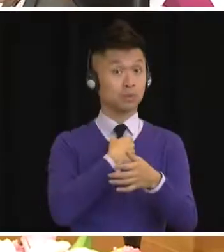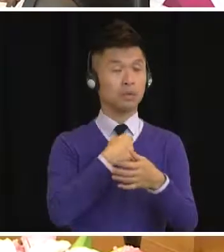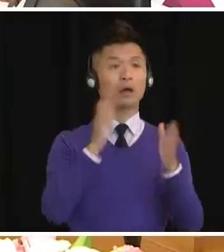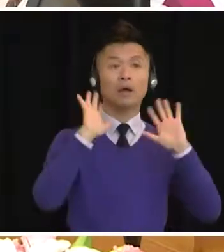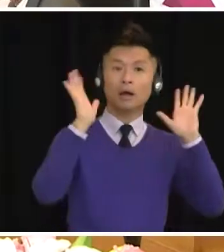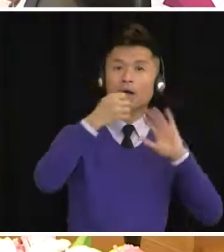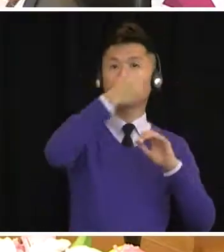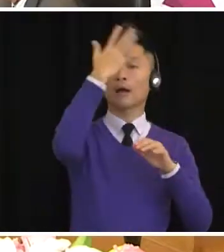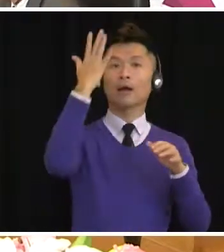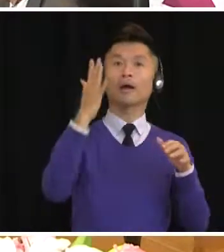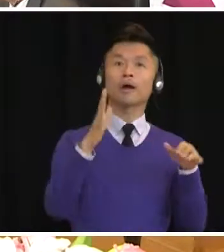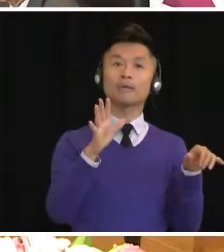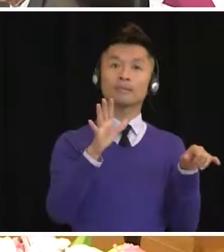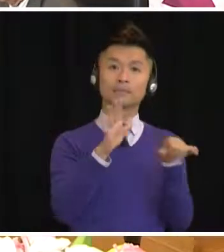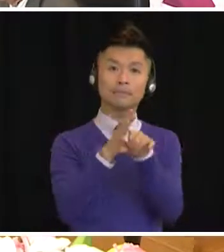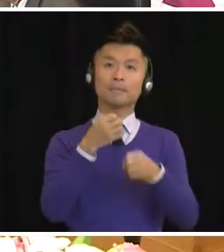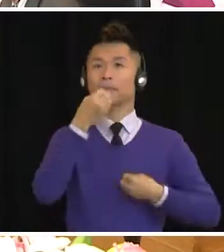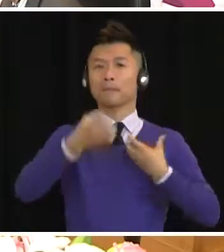Thank you.